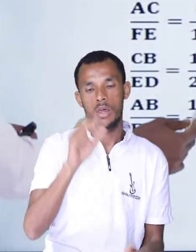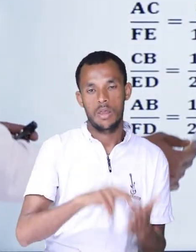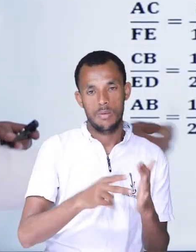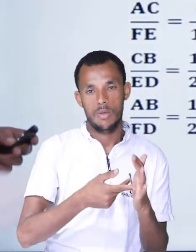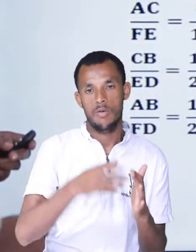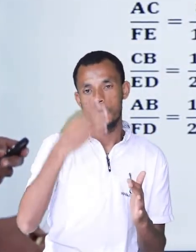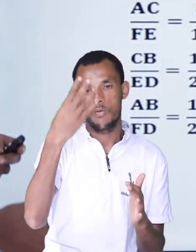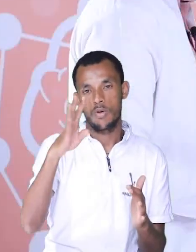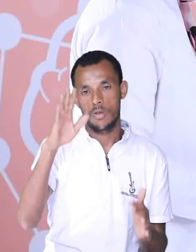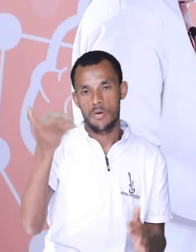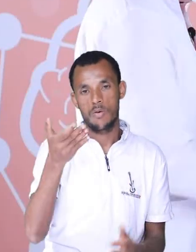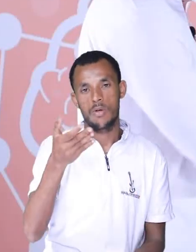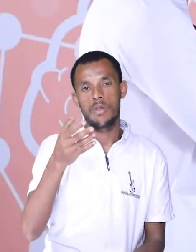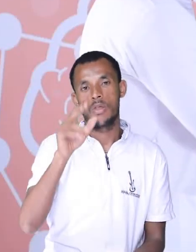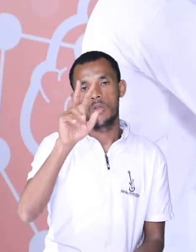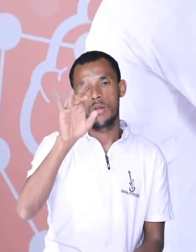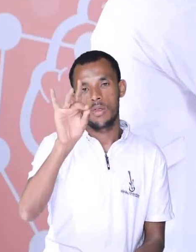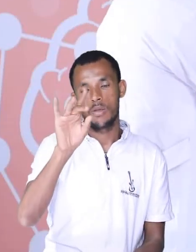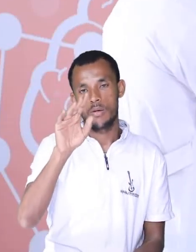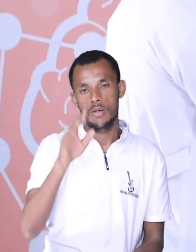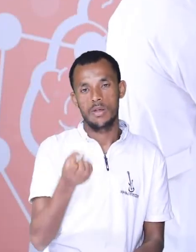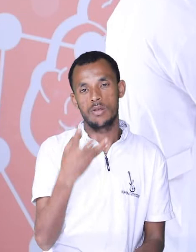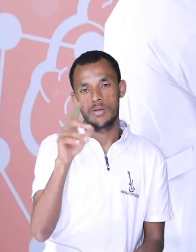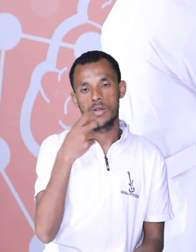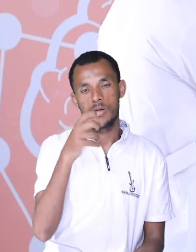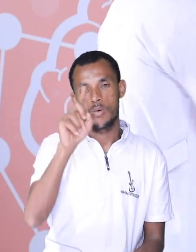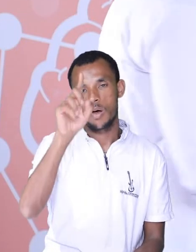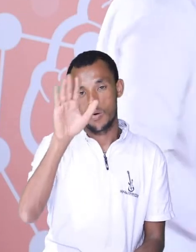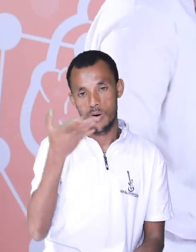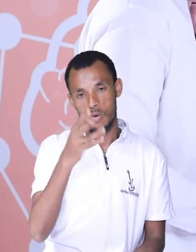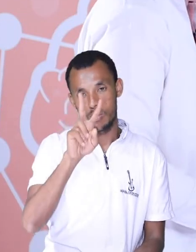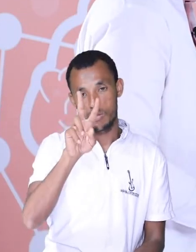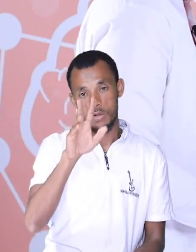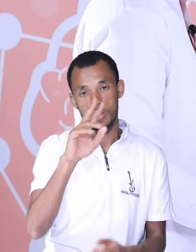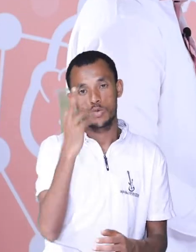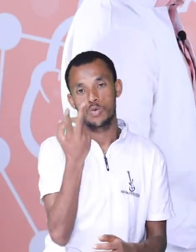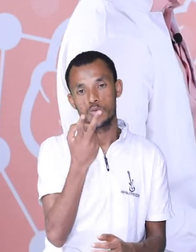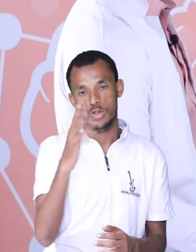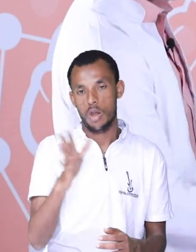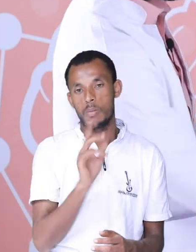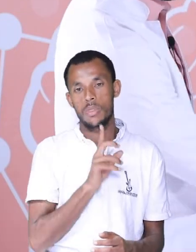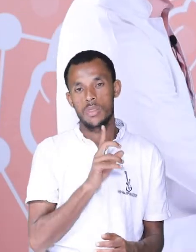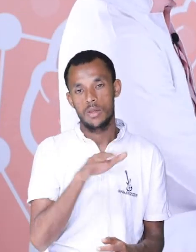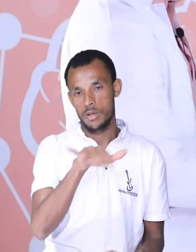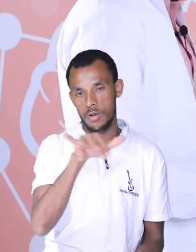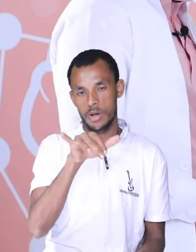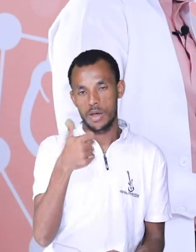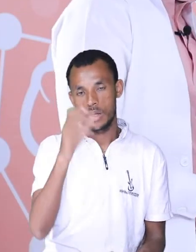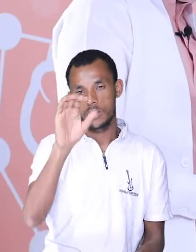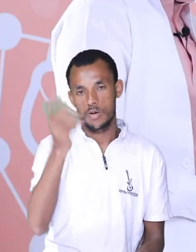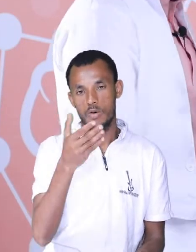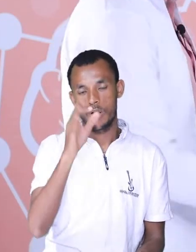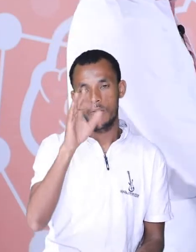means 14 over 28 by 14 1 by 14 2, that's 1 over 2. Therefore, this AC